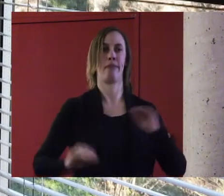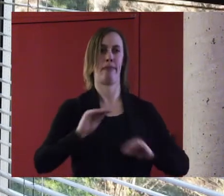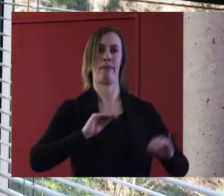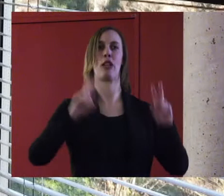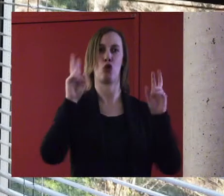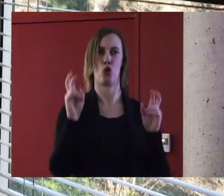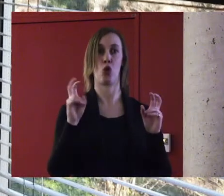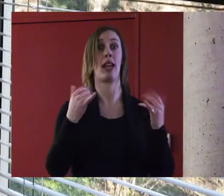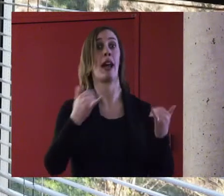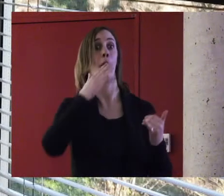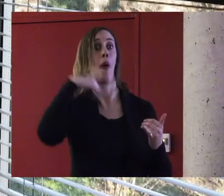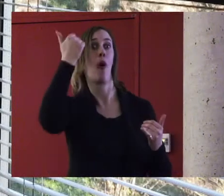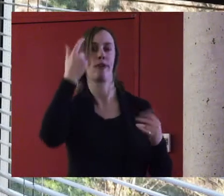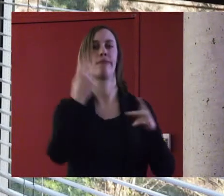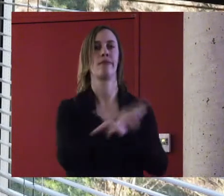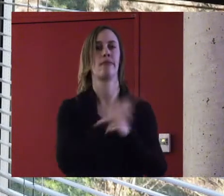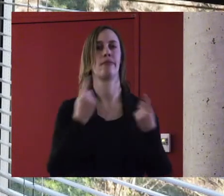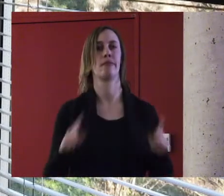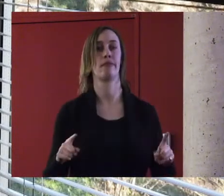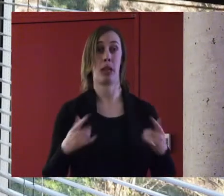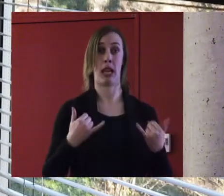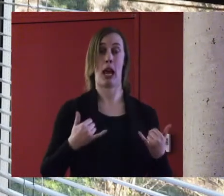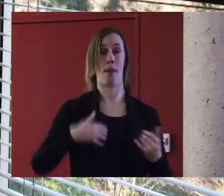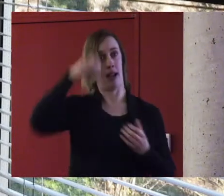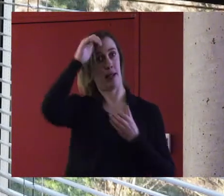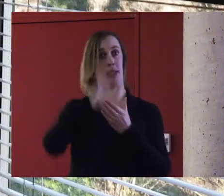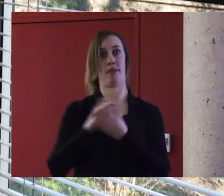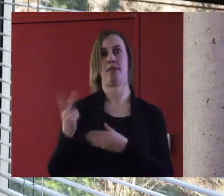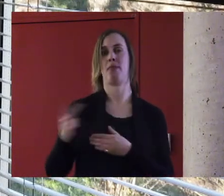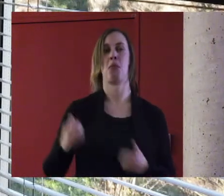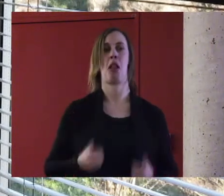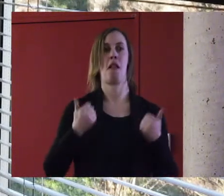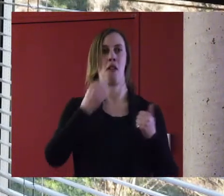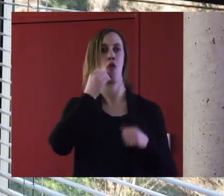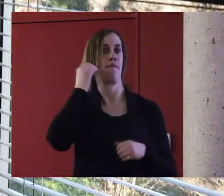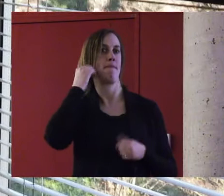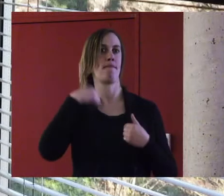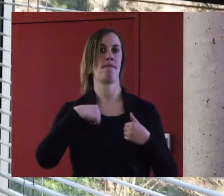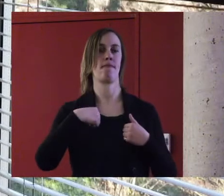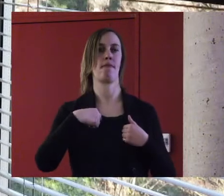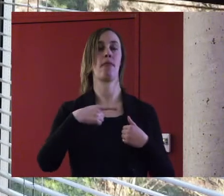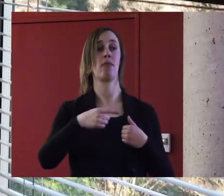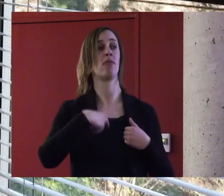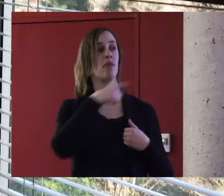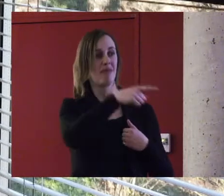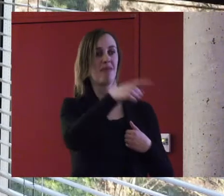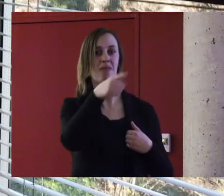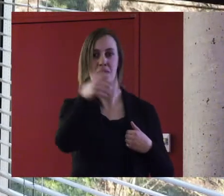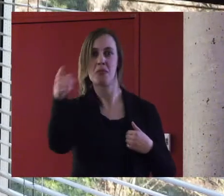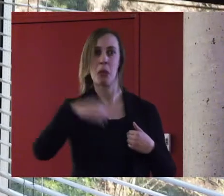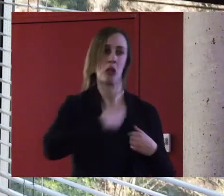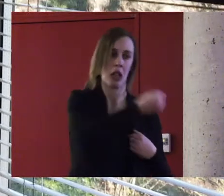with age. For now, I live at home with my husband. Through my various hospitalizations and the